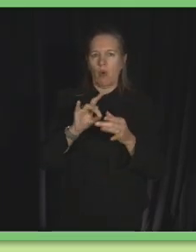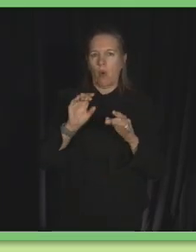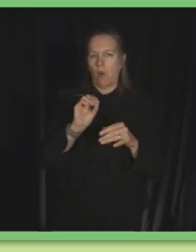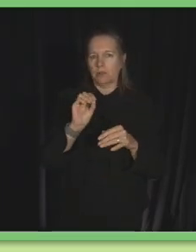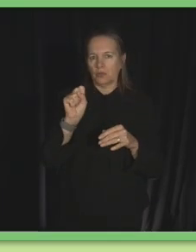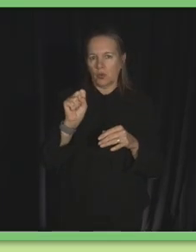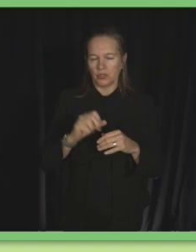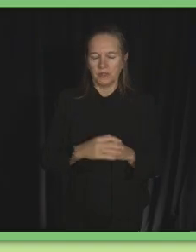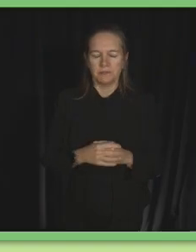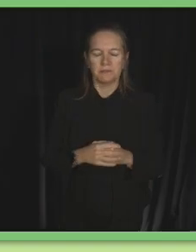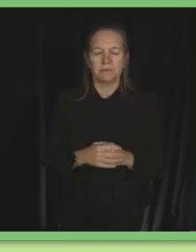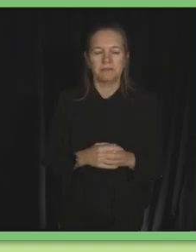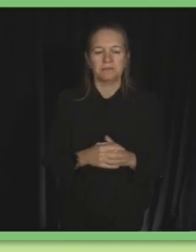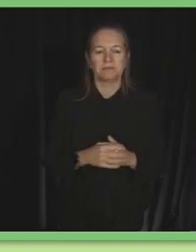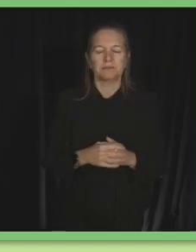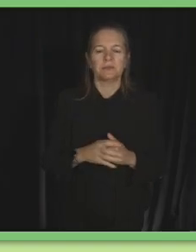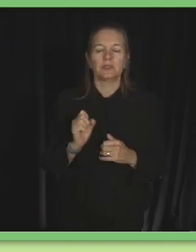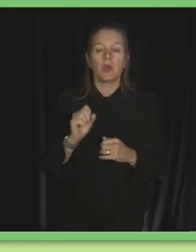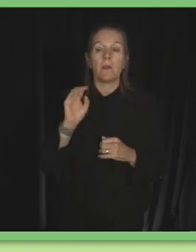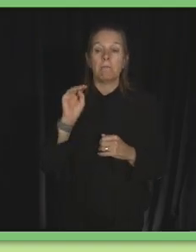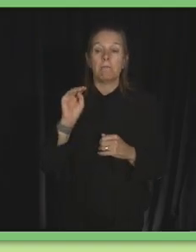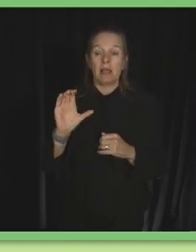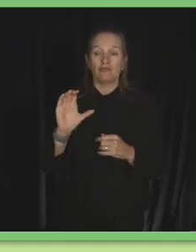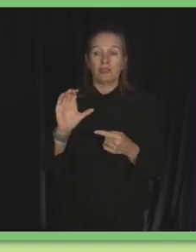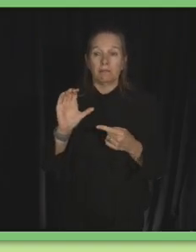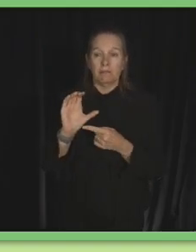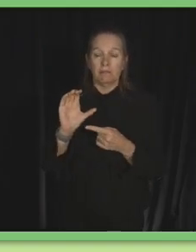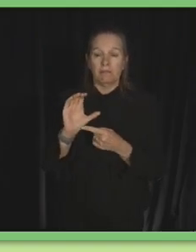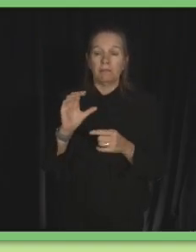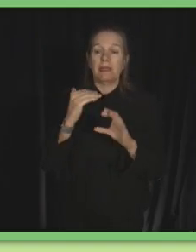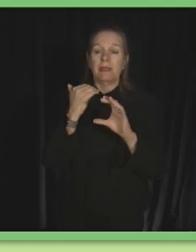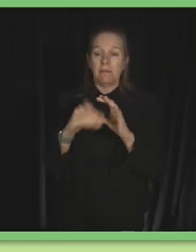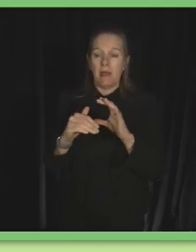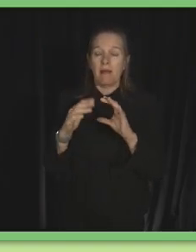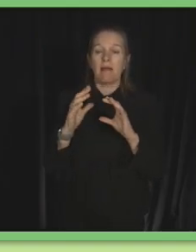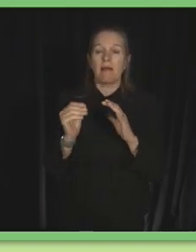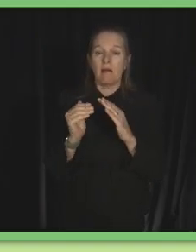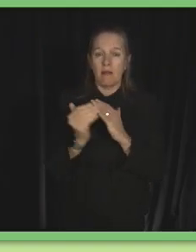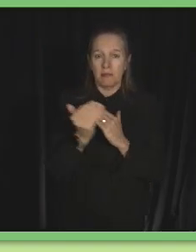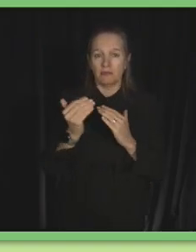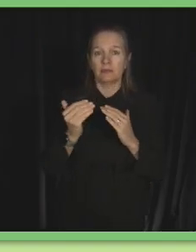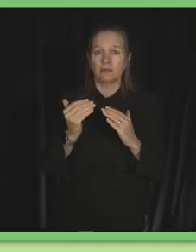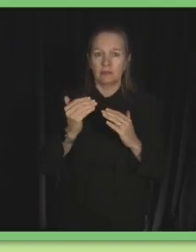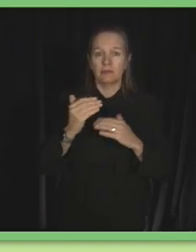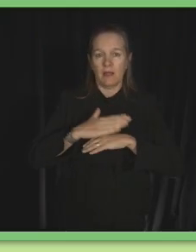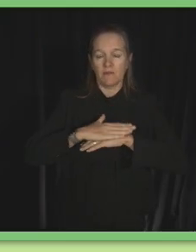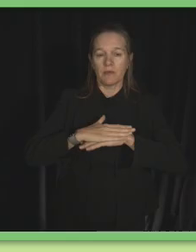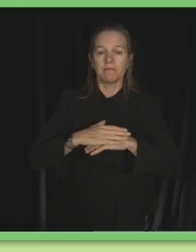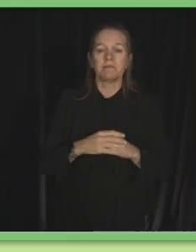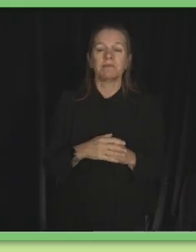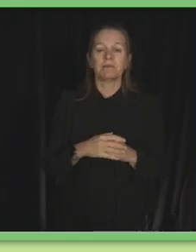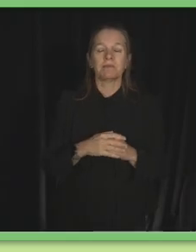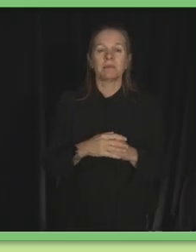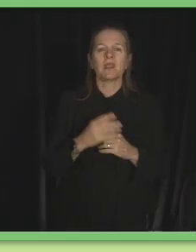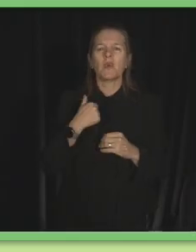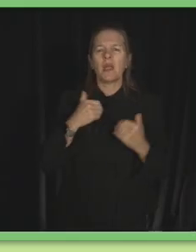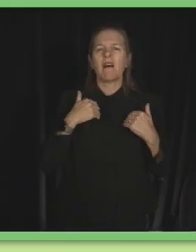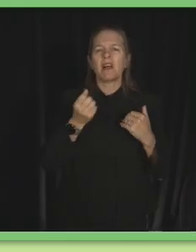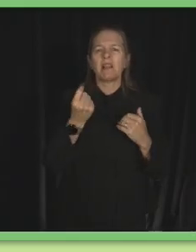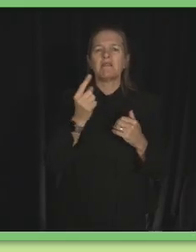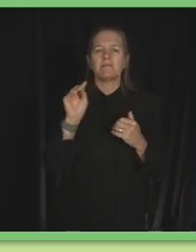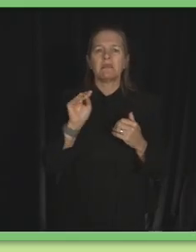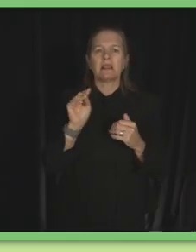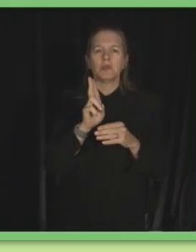So Mailchimp is an email and automations platform, and we have 11 million